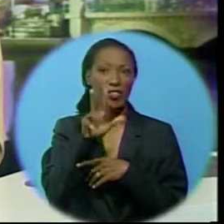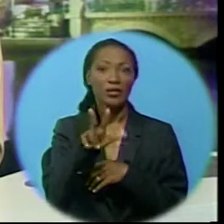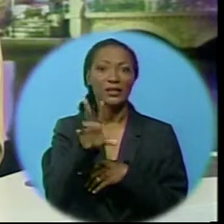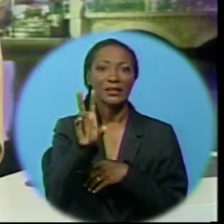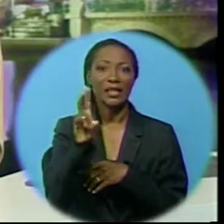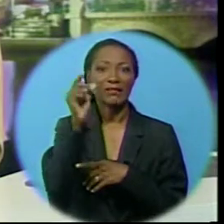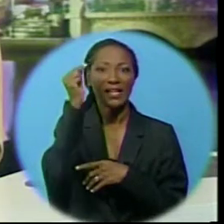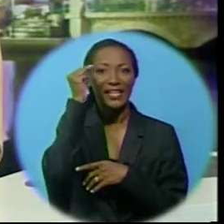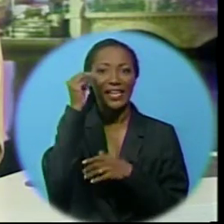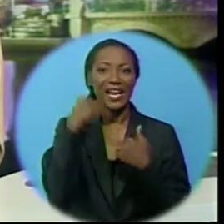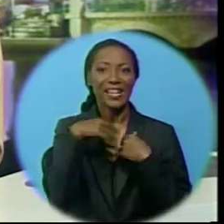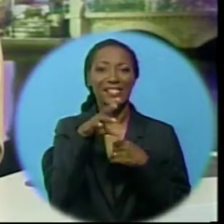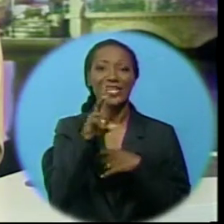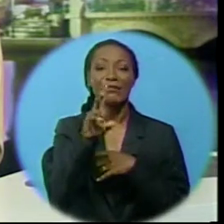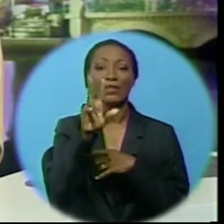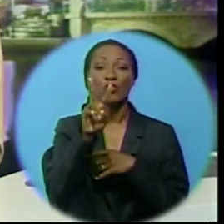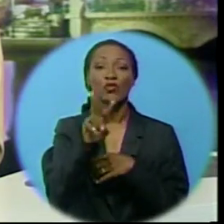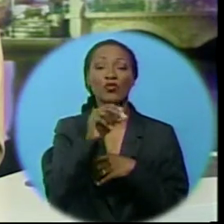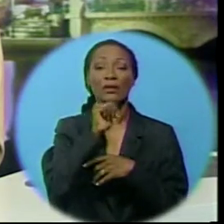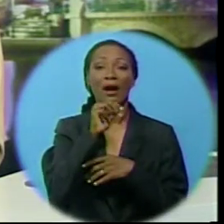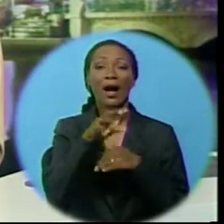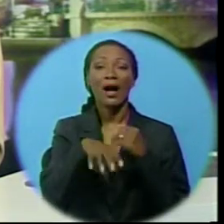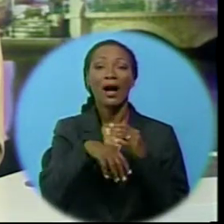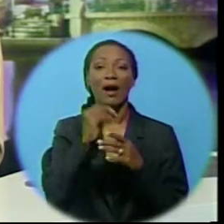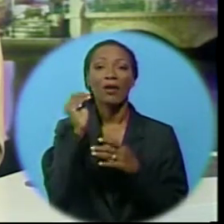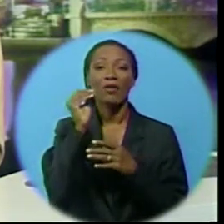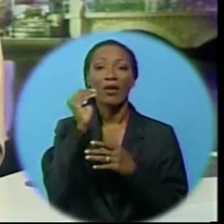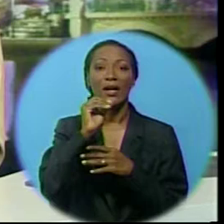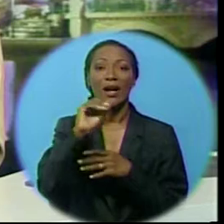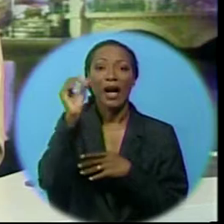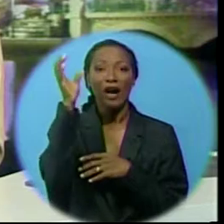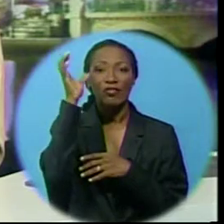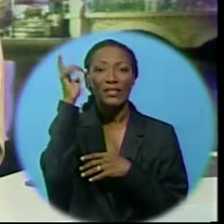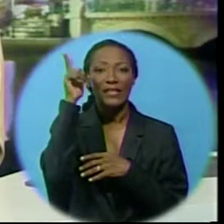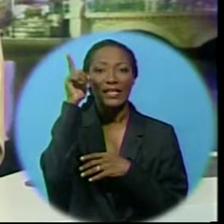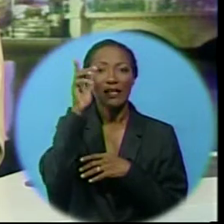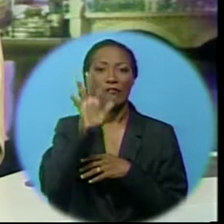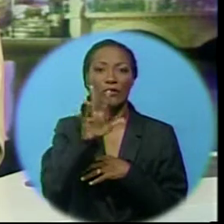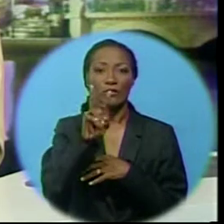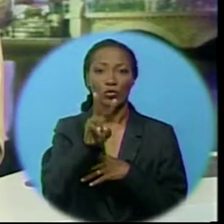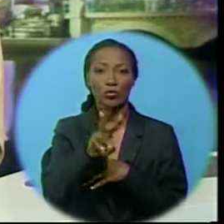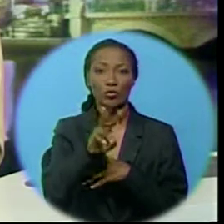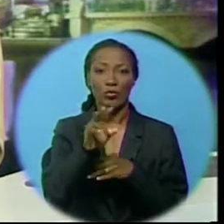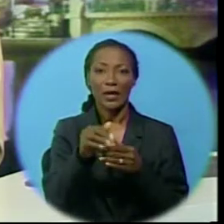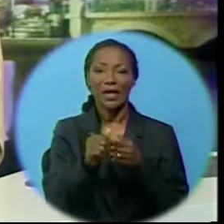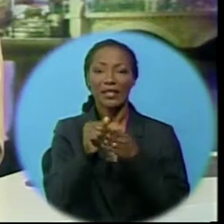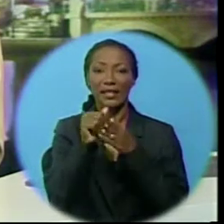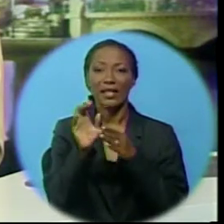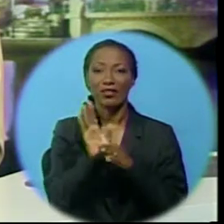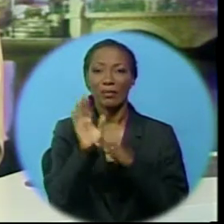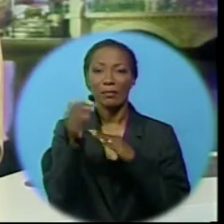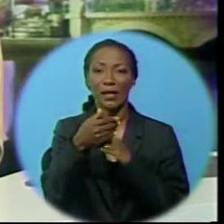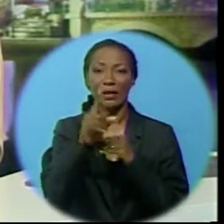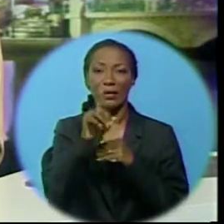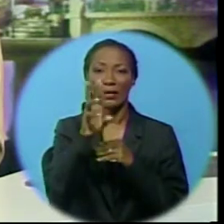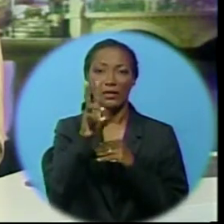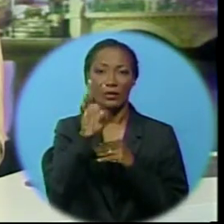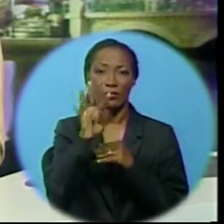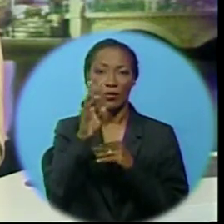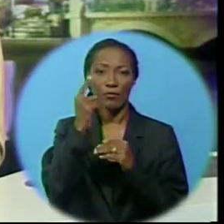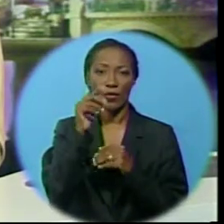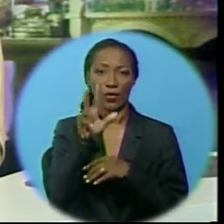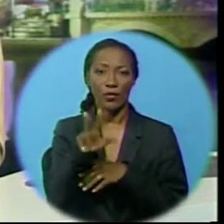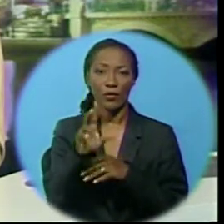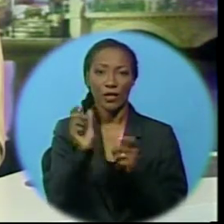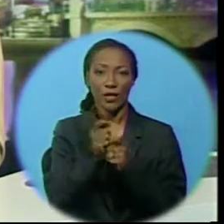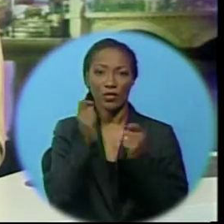made 72 not out, and Chris Lynn 52, as they led the Tallawahs to 164 for 3 in 19.1, and to